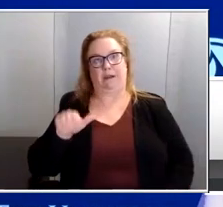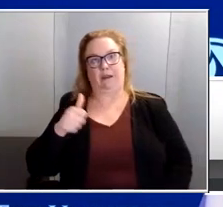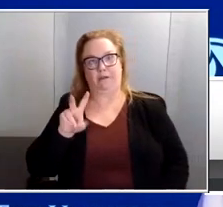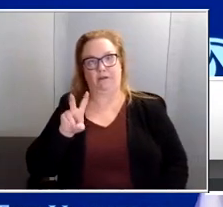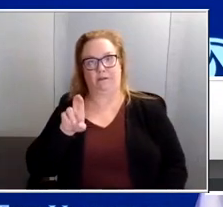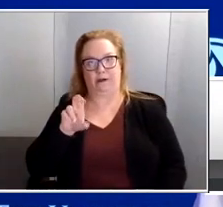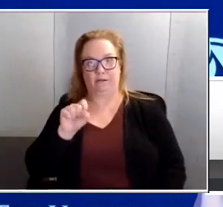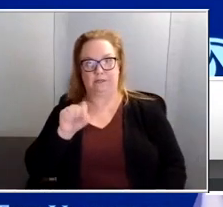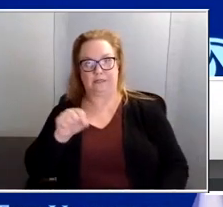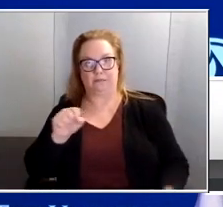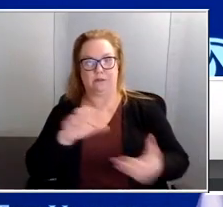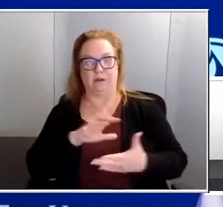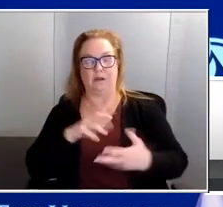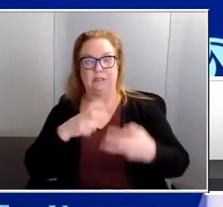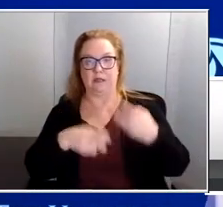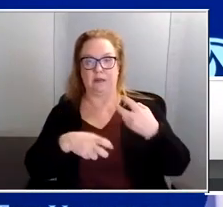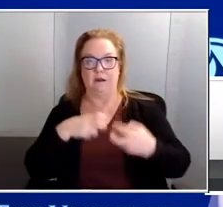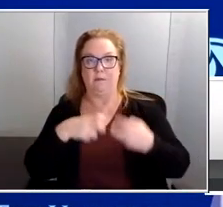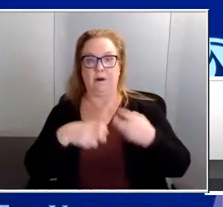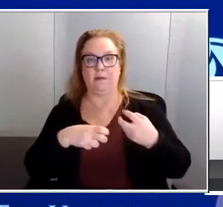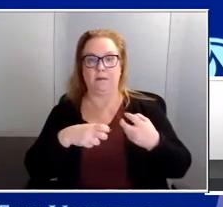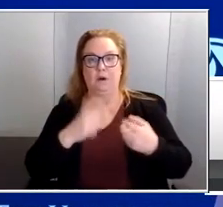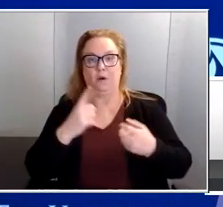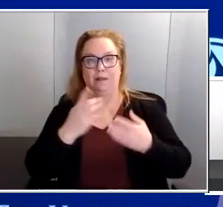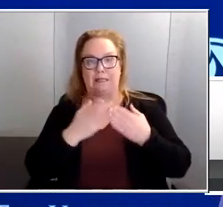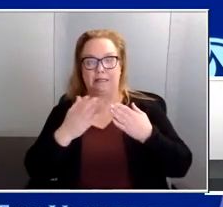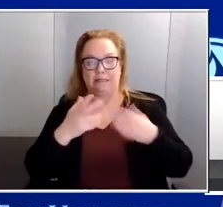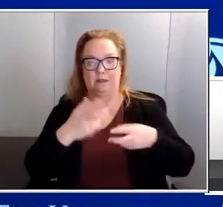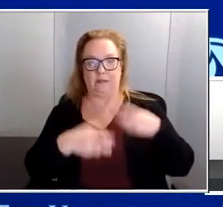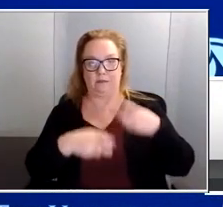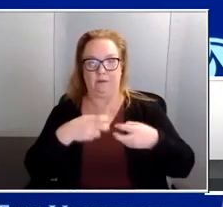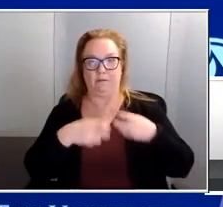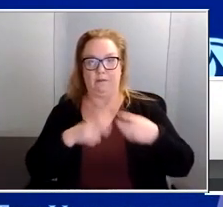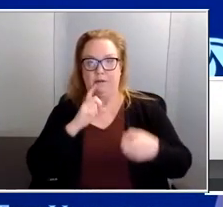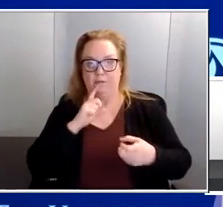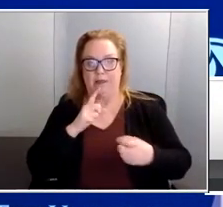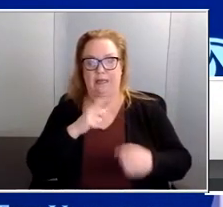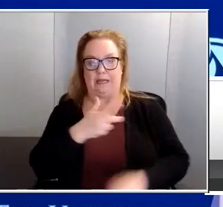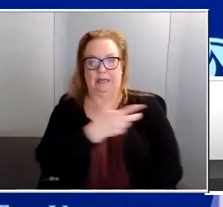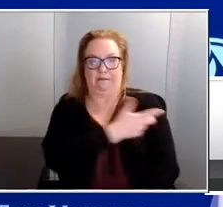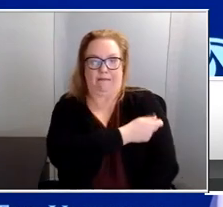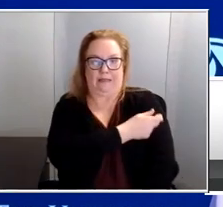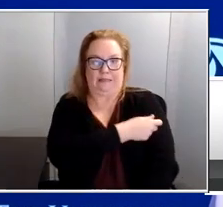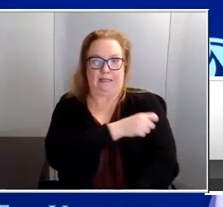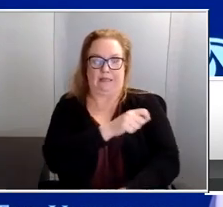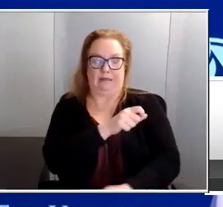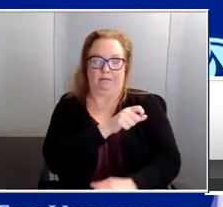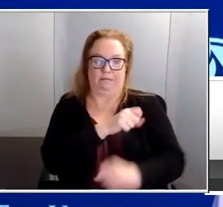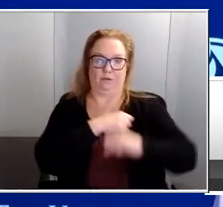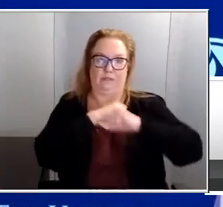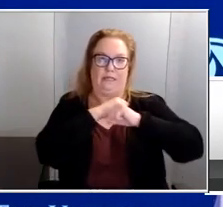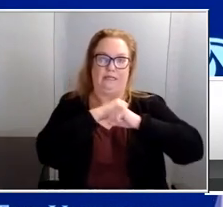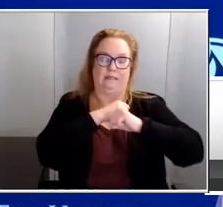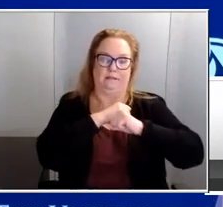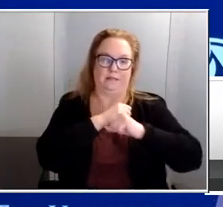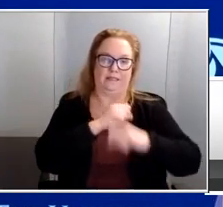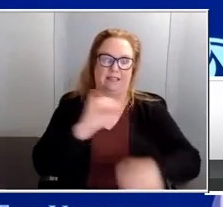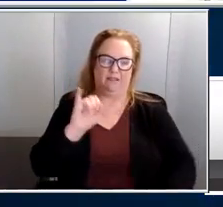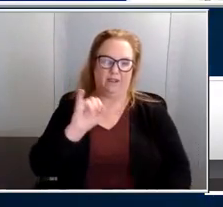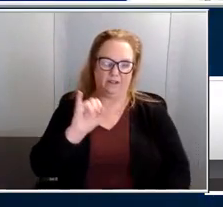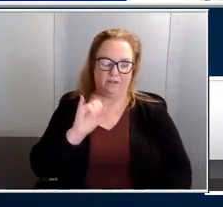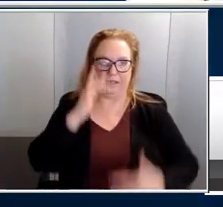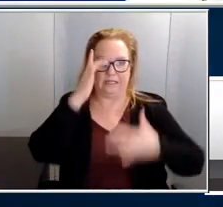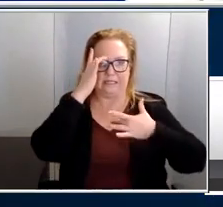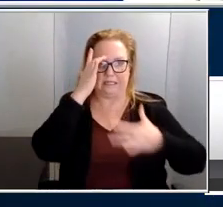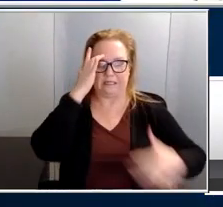what is causing such a problem, or one of the things that has caused such a problem in really getting a vaccine that works against it to protect against infection and disease.